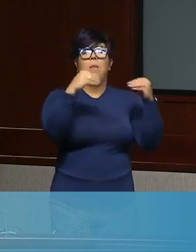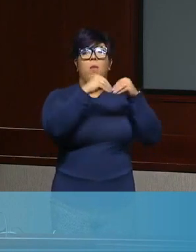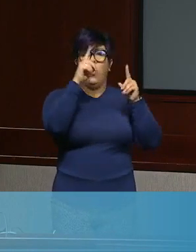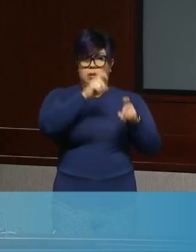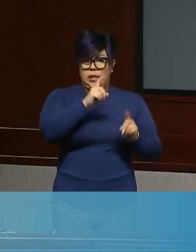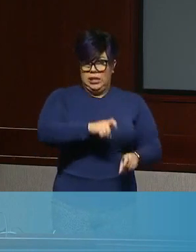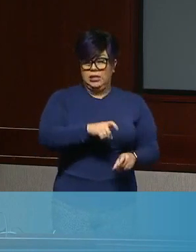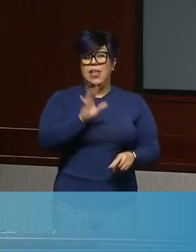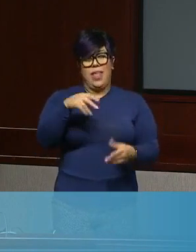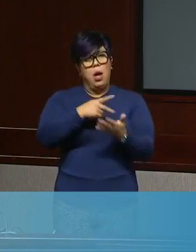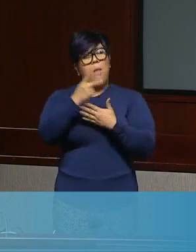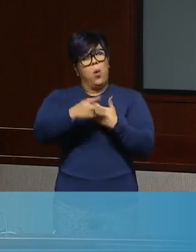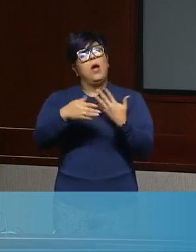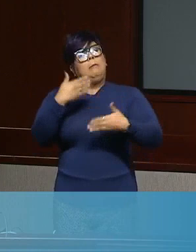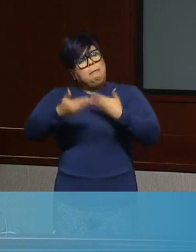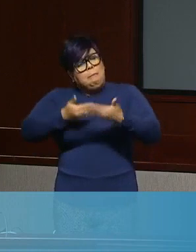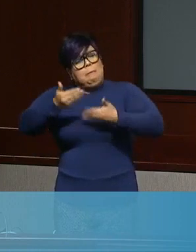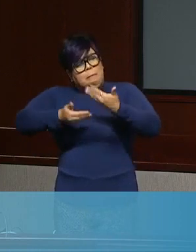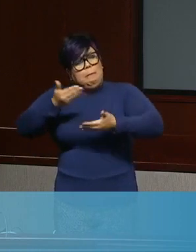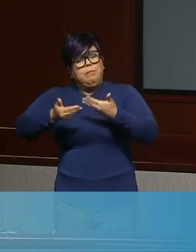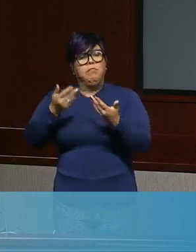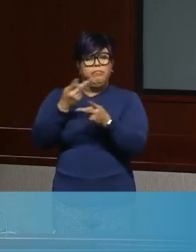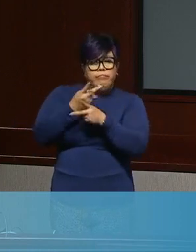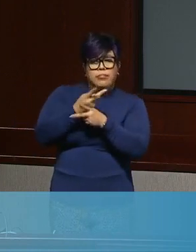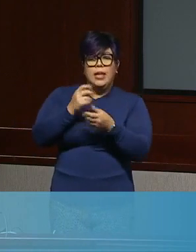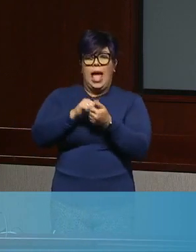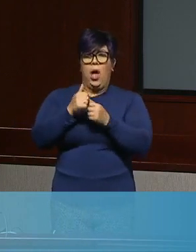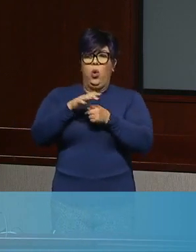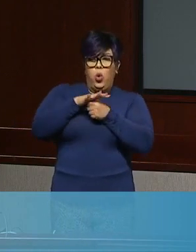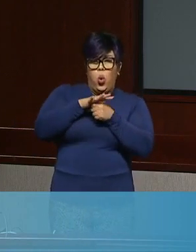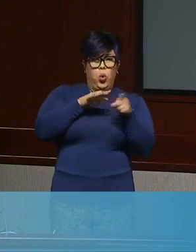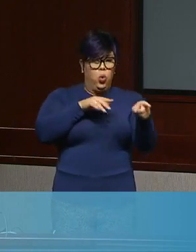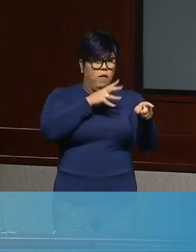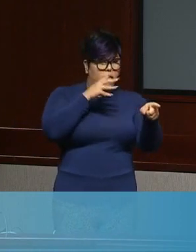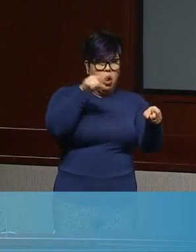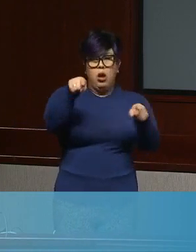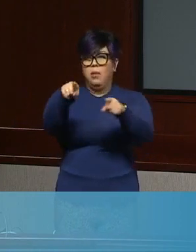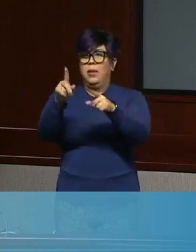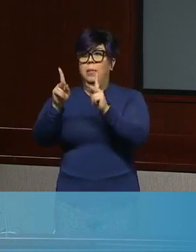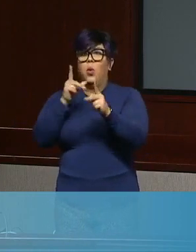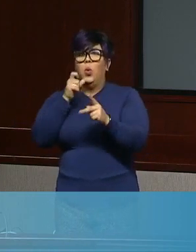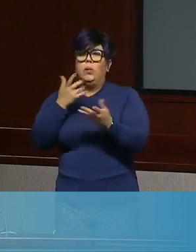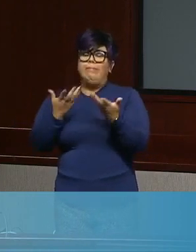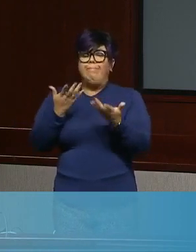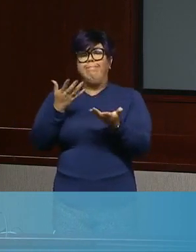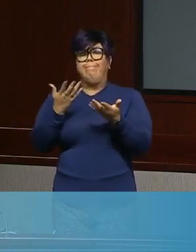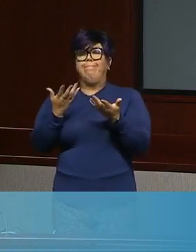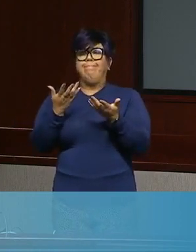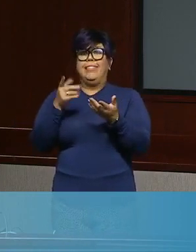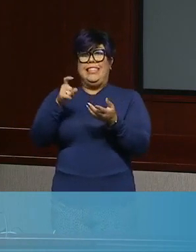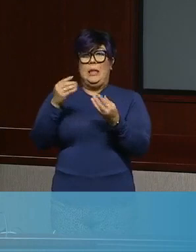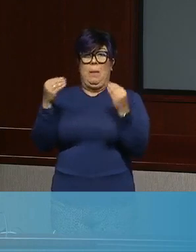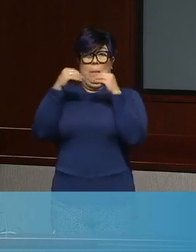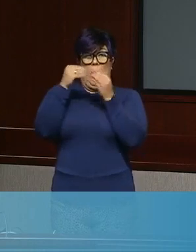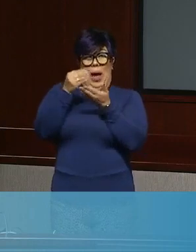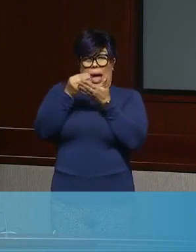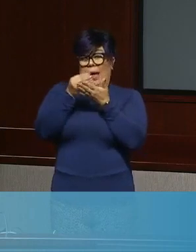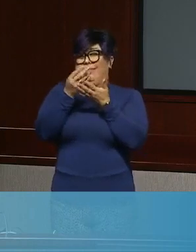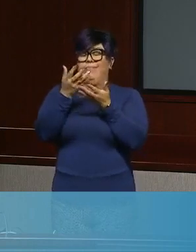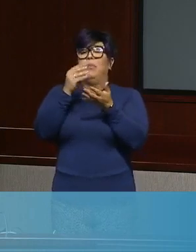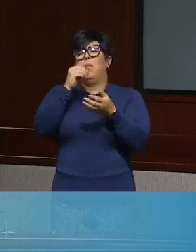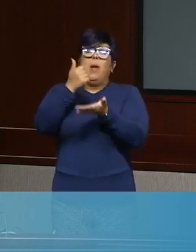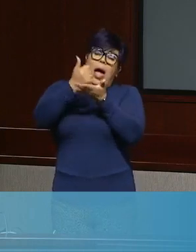The program continues to build on our local efforts to date to serve disadvantaged populations, such as our mobile testing